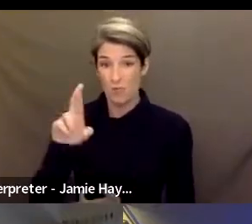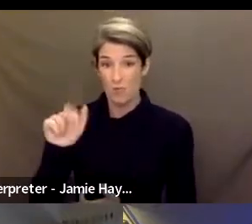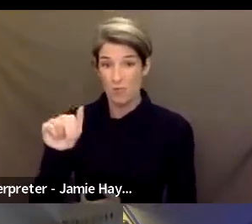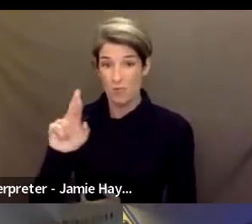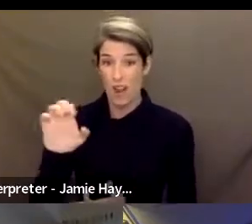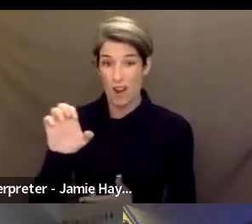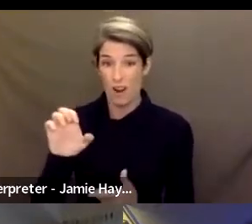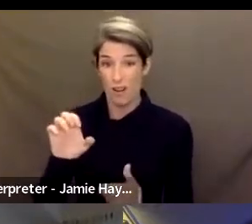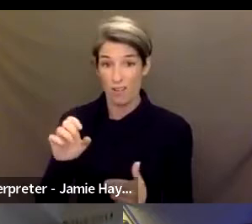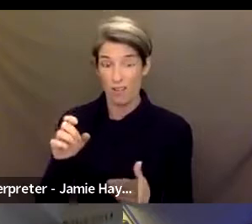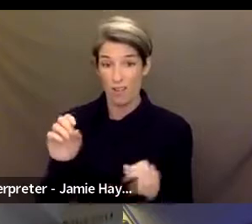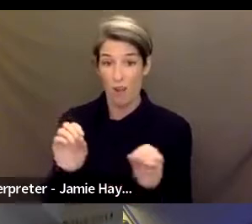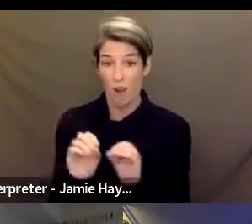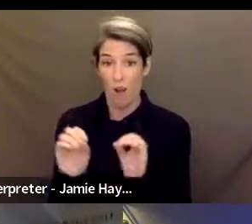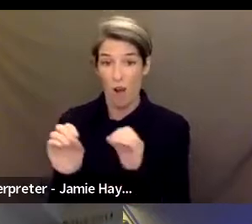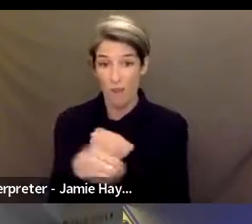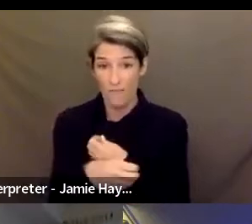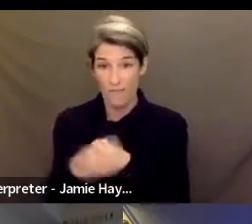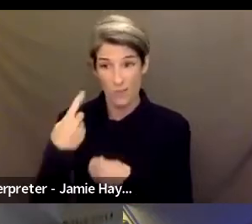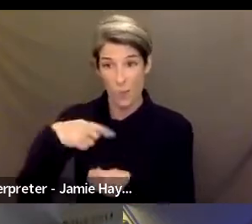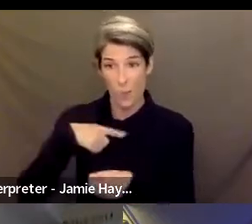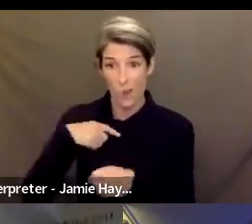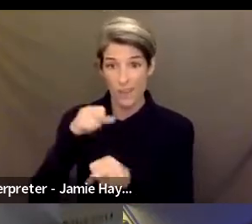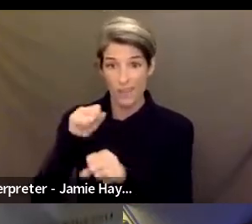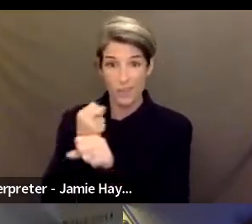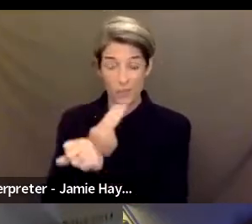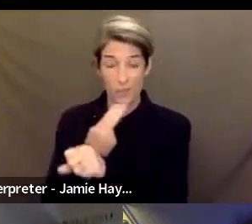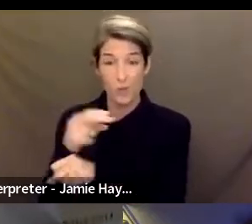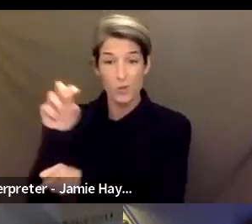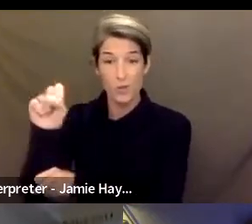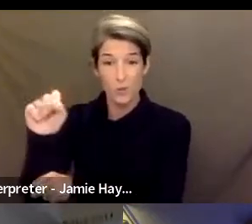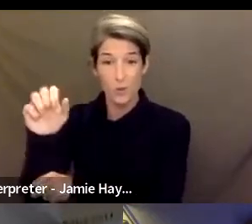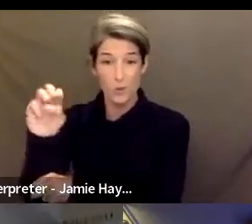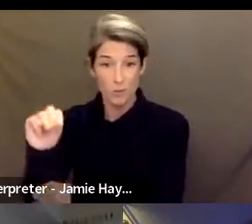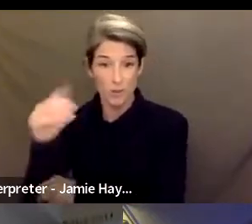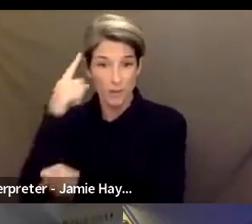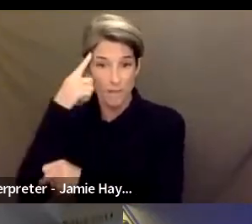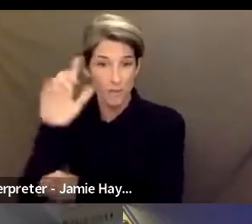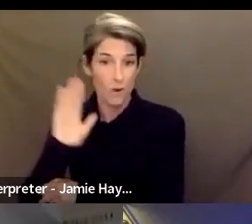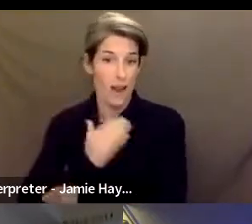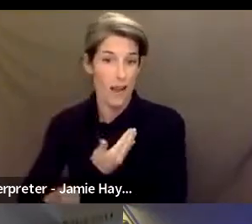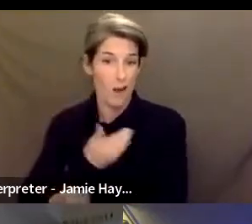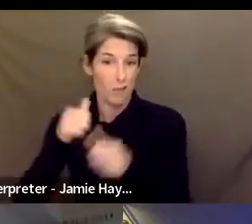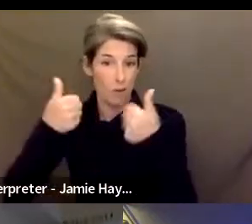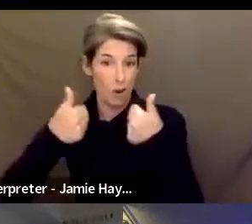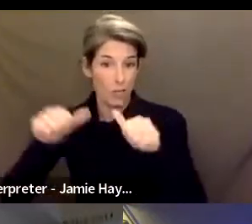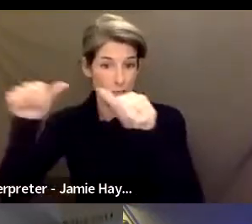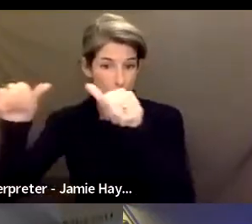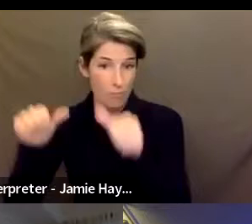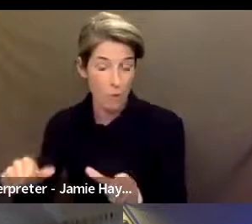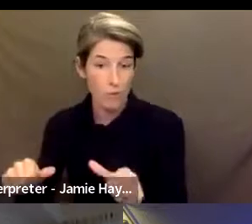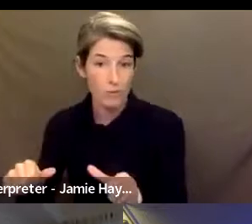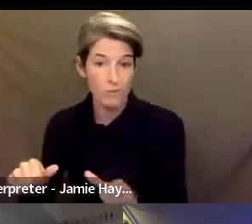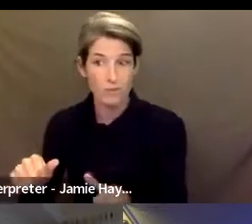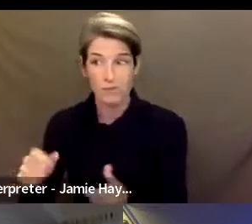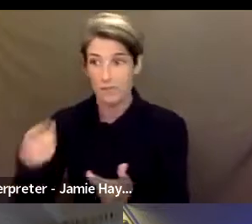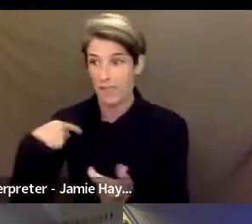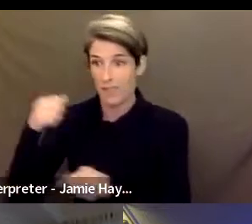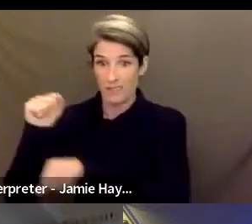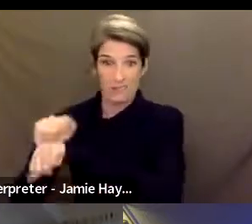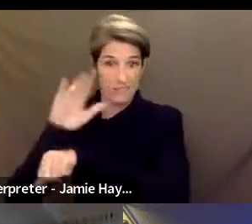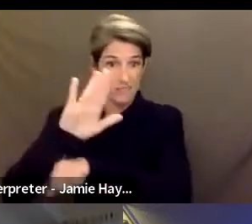it, look at it, and send their materials to us if they feel like there could be a good fit for the